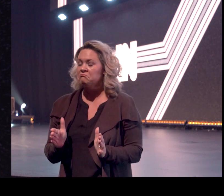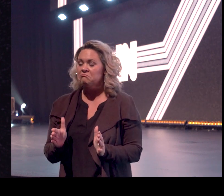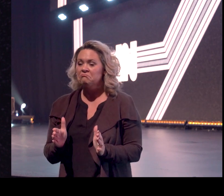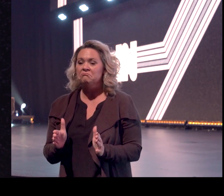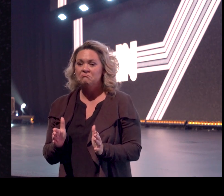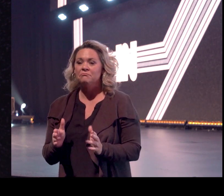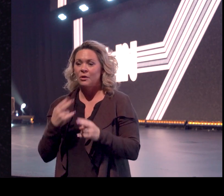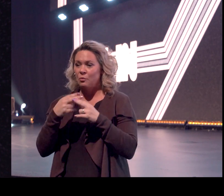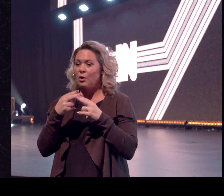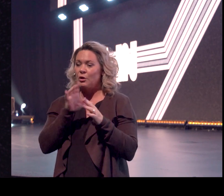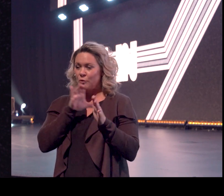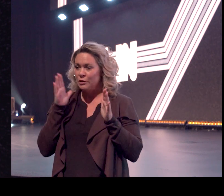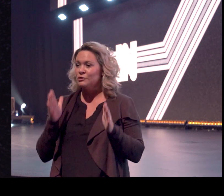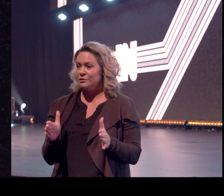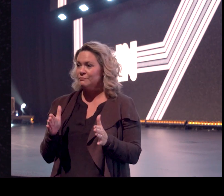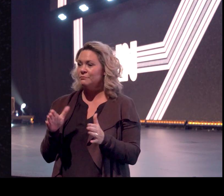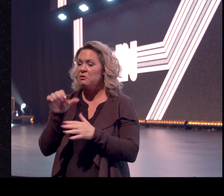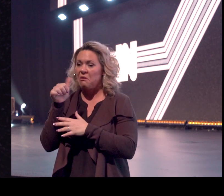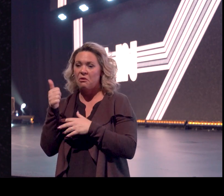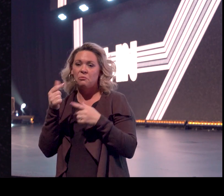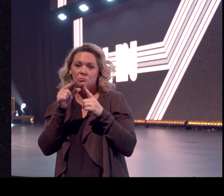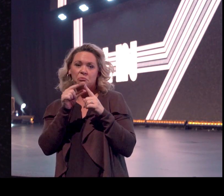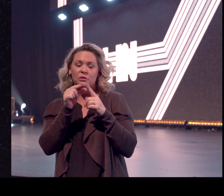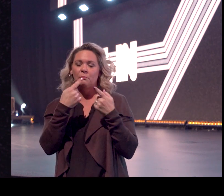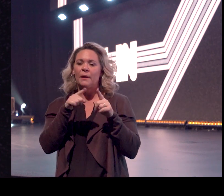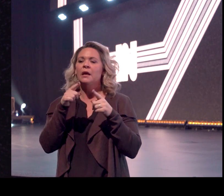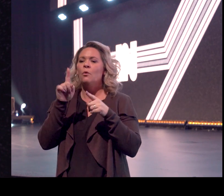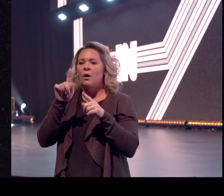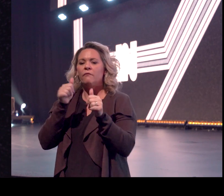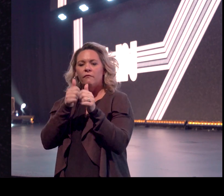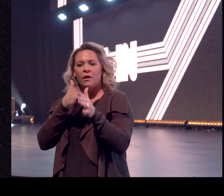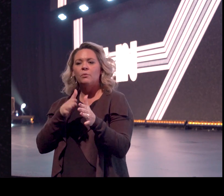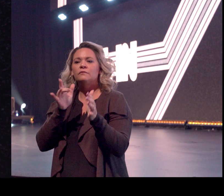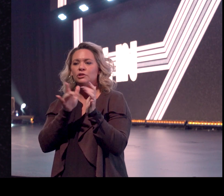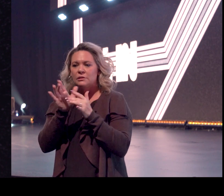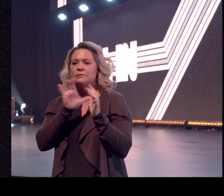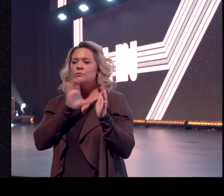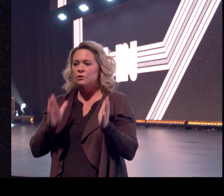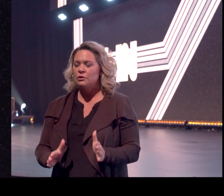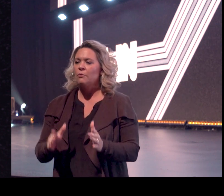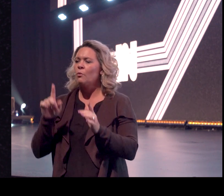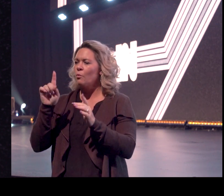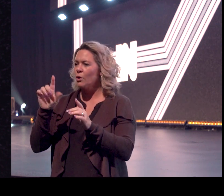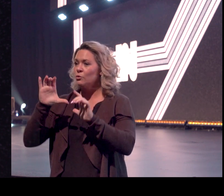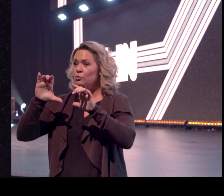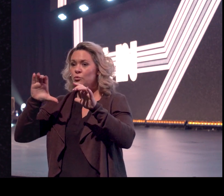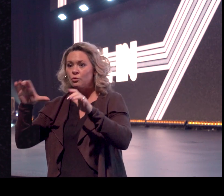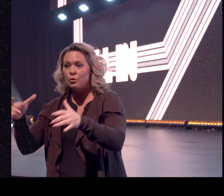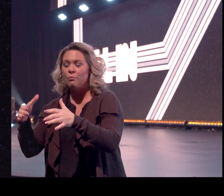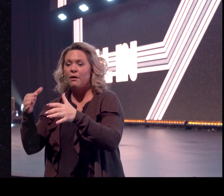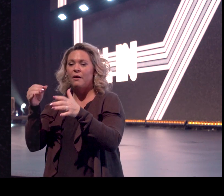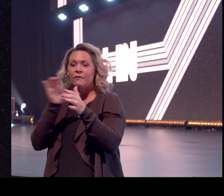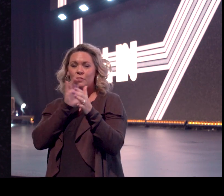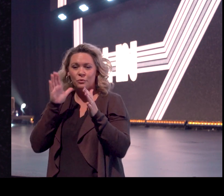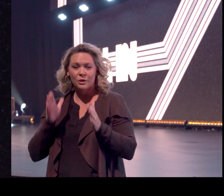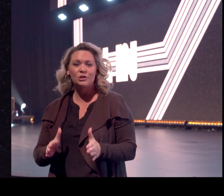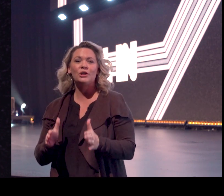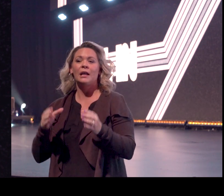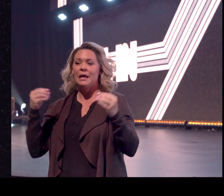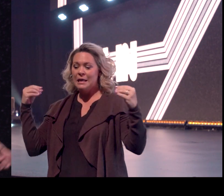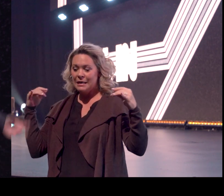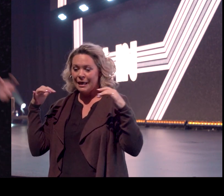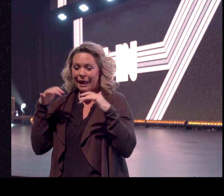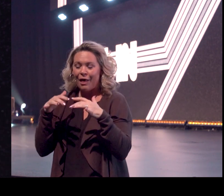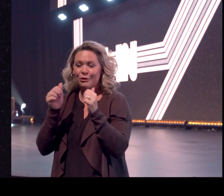Called a Christian. Right? We can call him a Christian. There's other terms, but one follower of Jesus might be a Christian. What is a group of